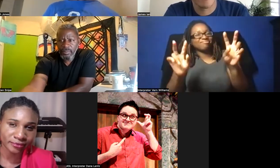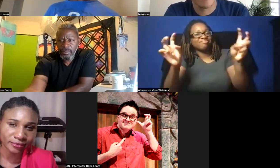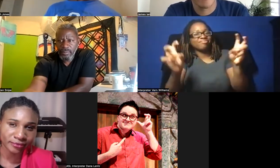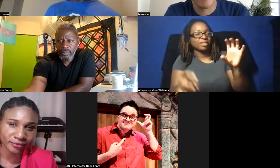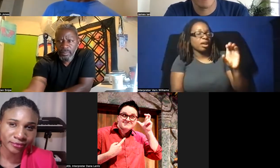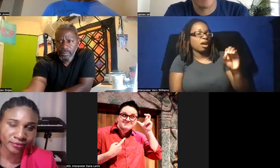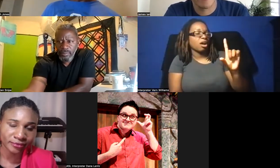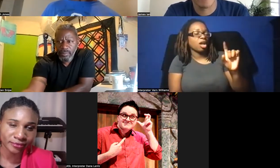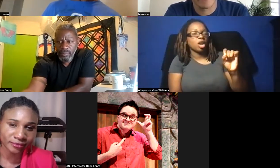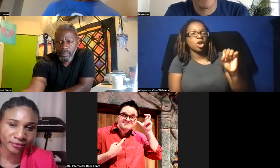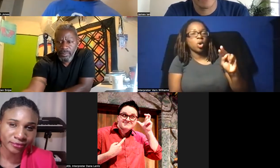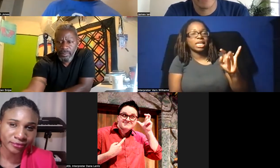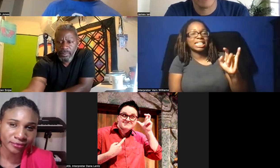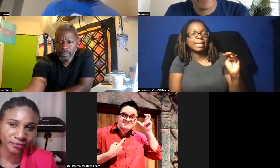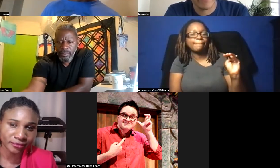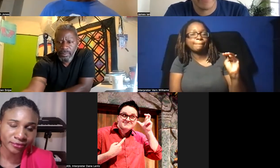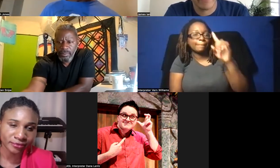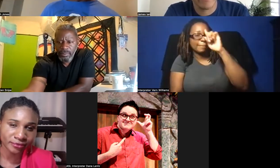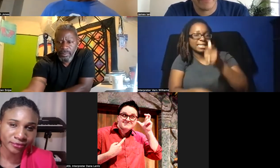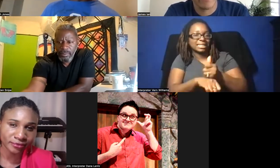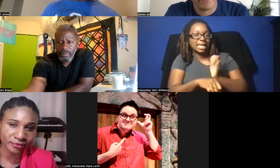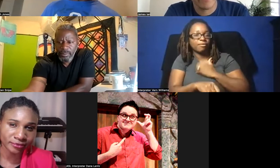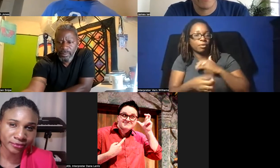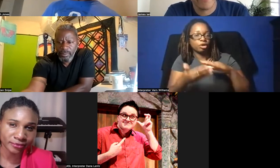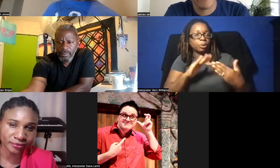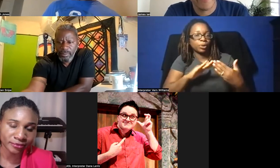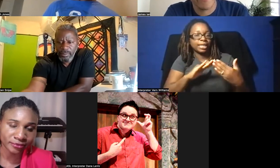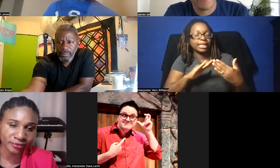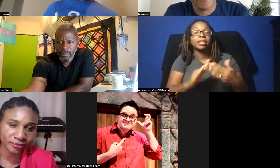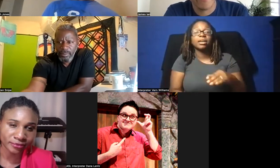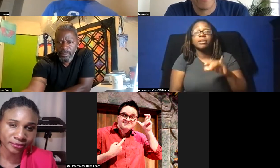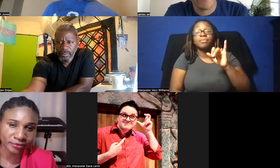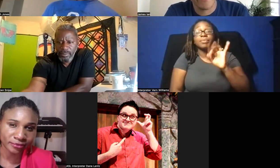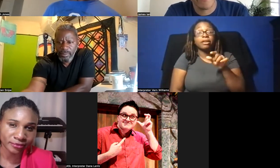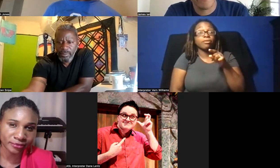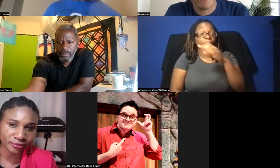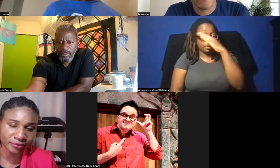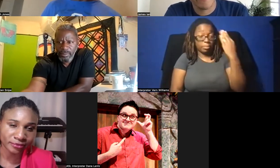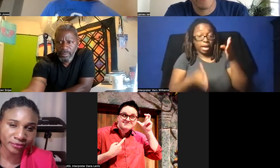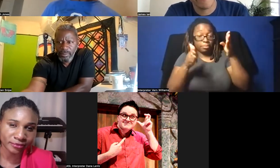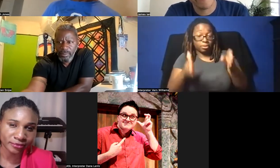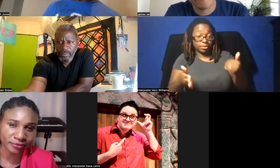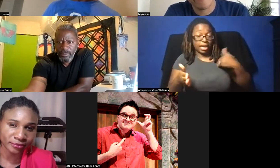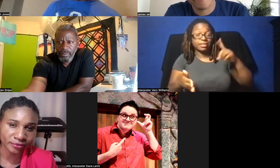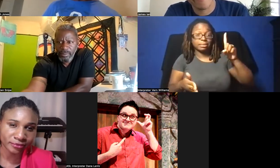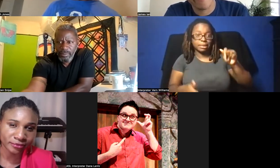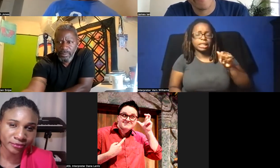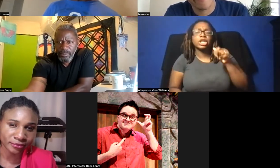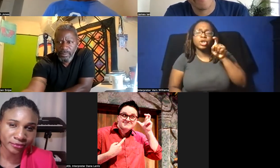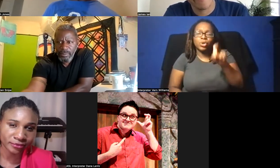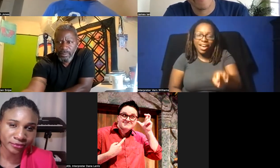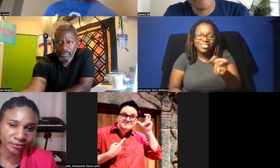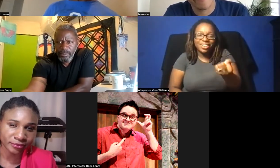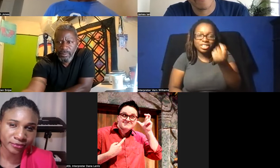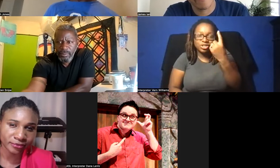colonizational mindset of our humanity. If you are a Black person with a disability, you have to understand that in this